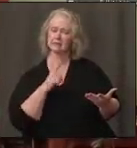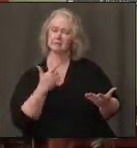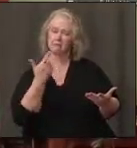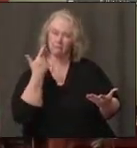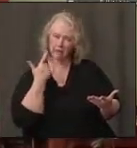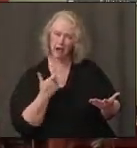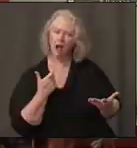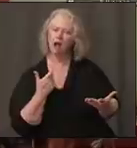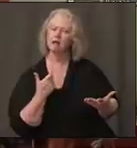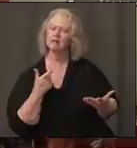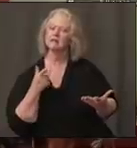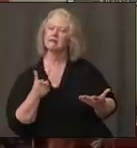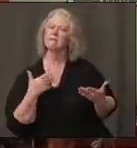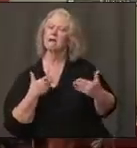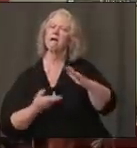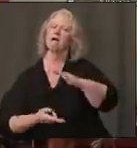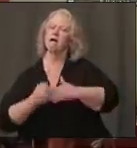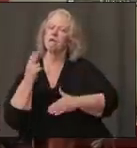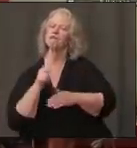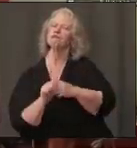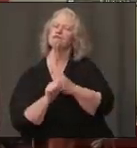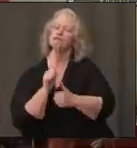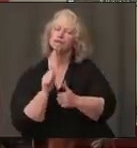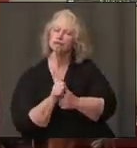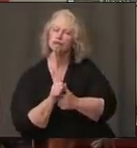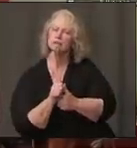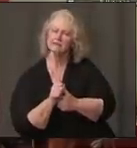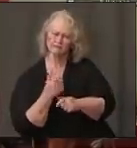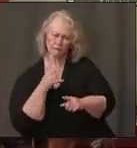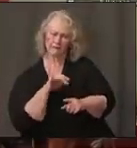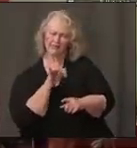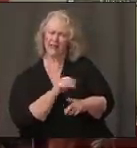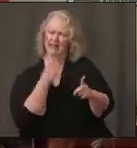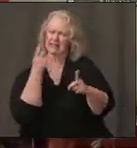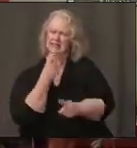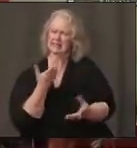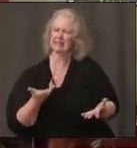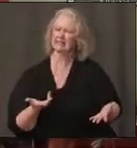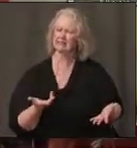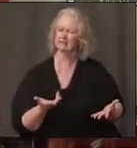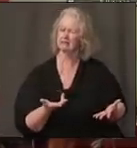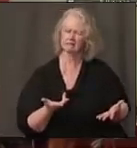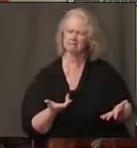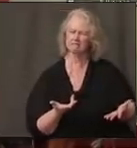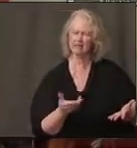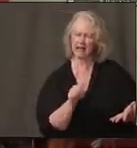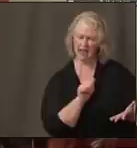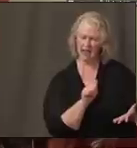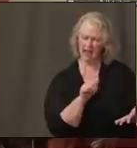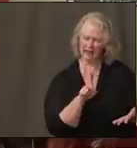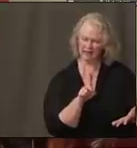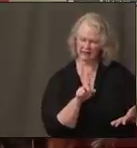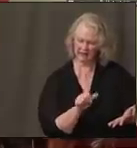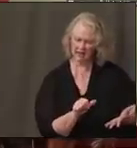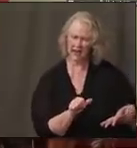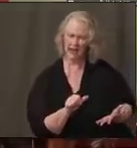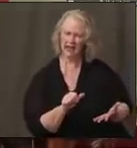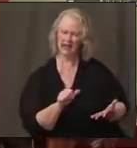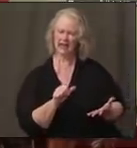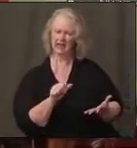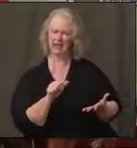that they're at increased risk from a deadly disease. So it's the ADA and